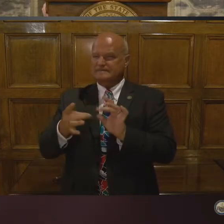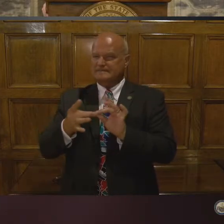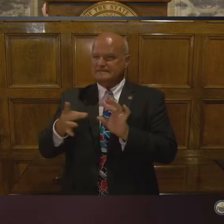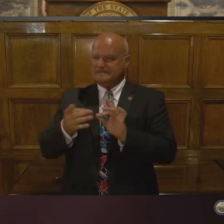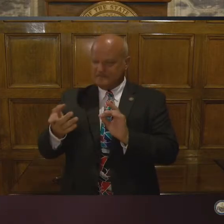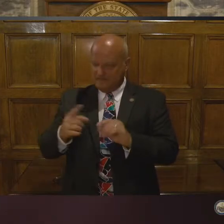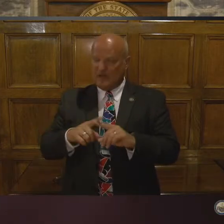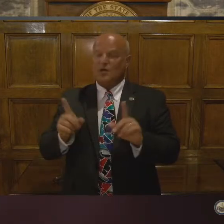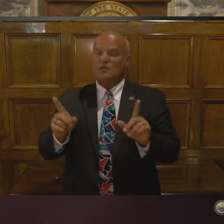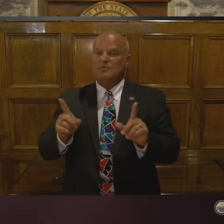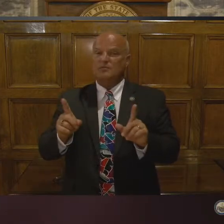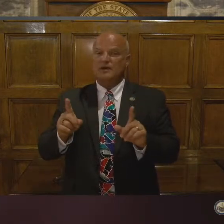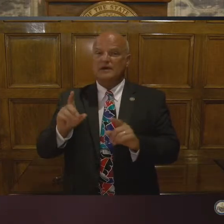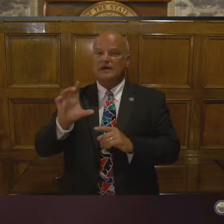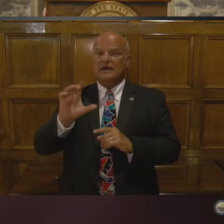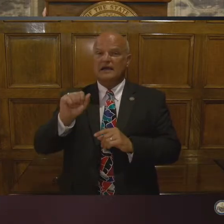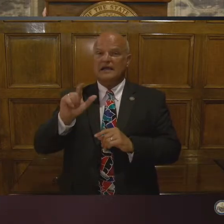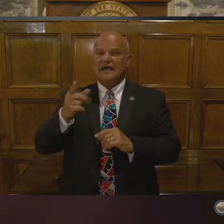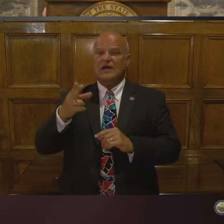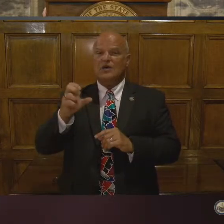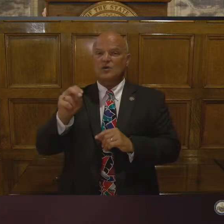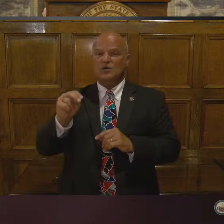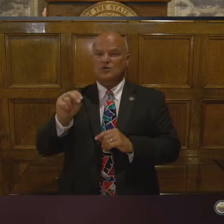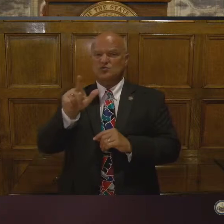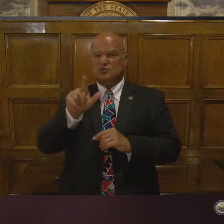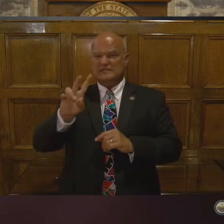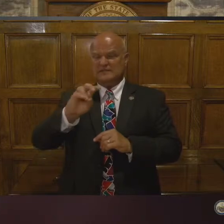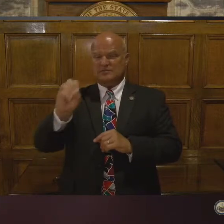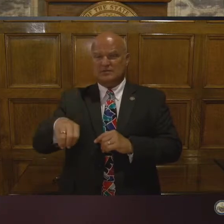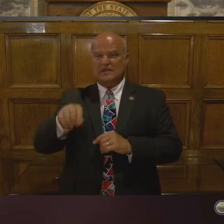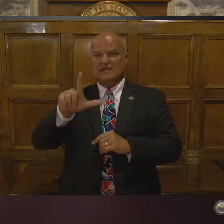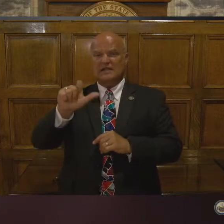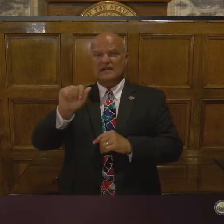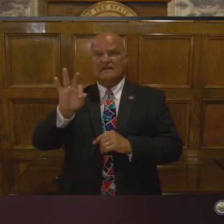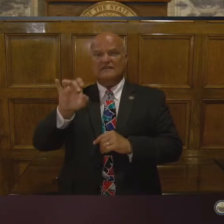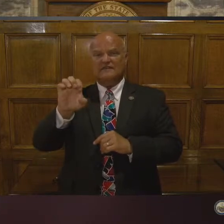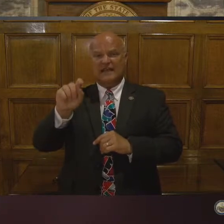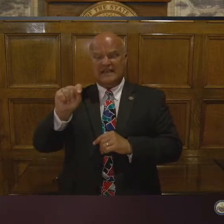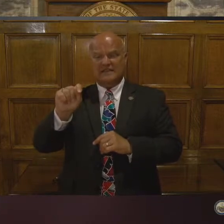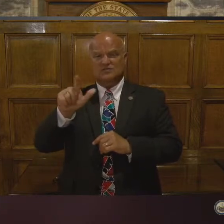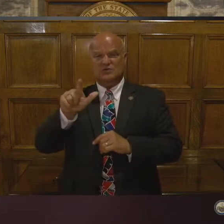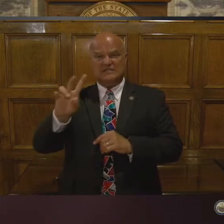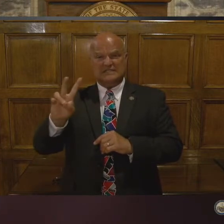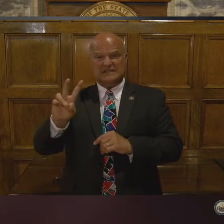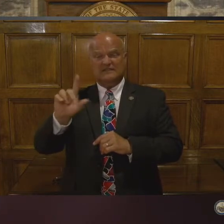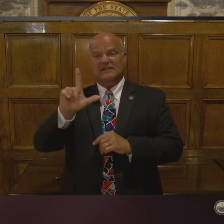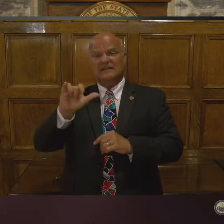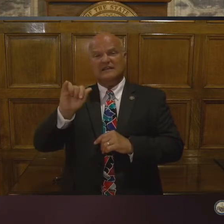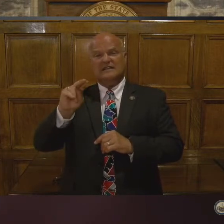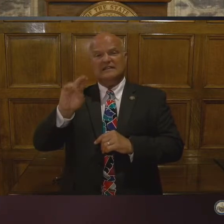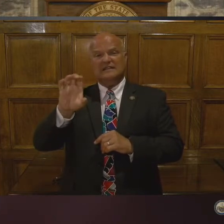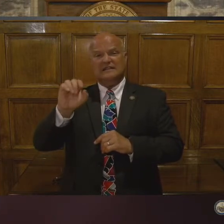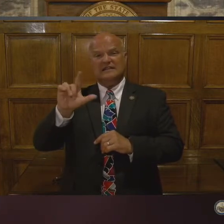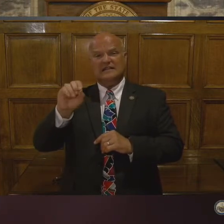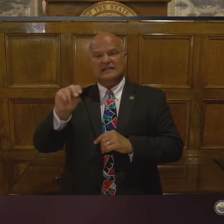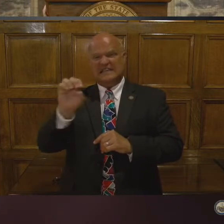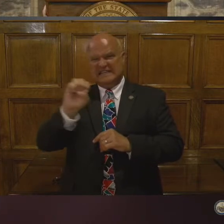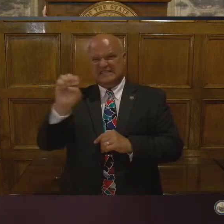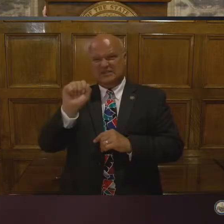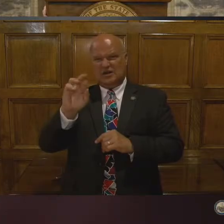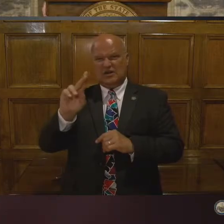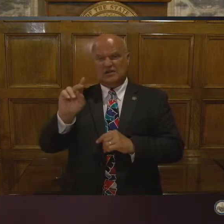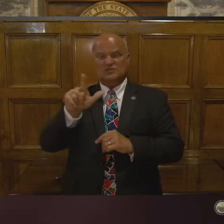them, but Calhoun County, 27%, Lafayette County, 27%, Lincoln over in eastern